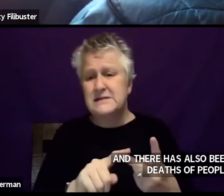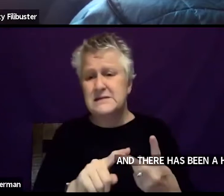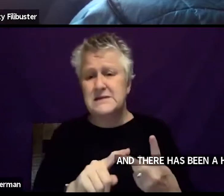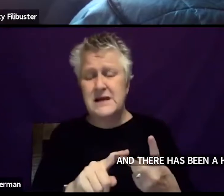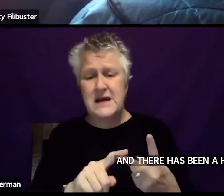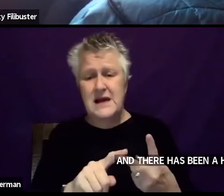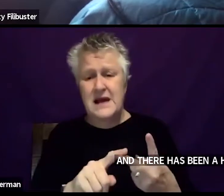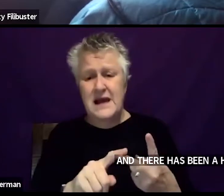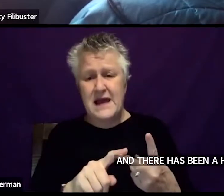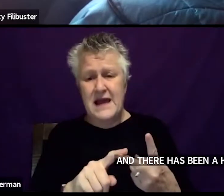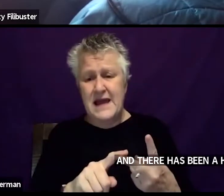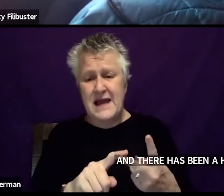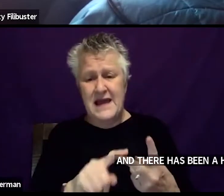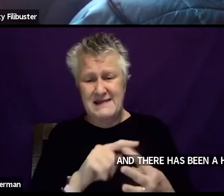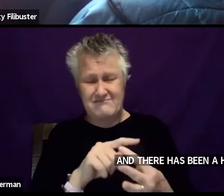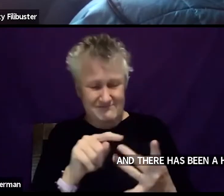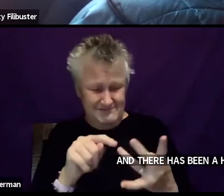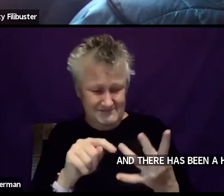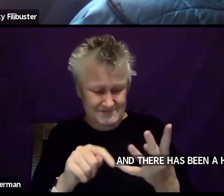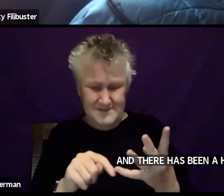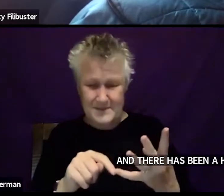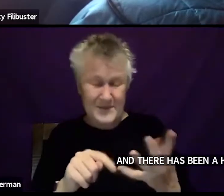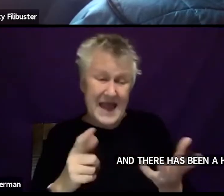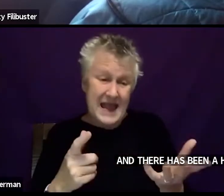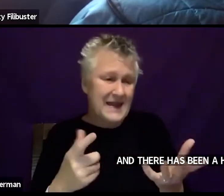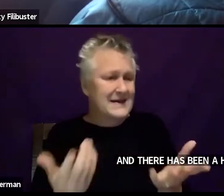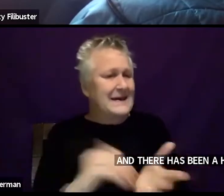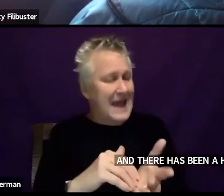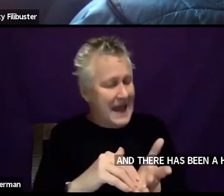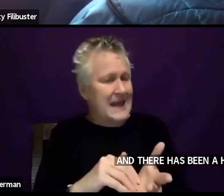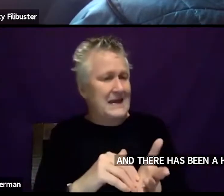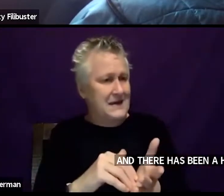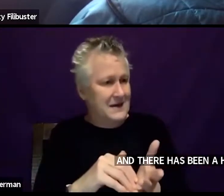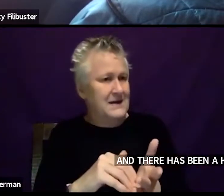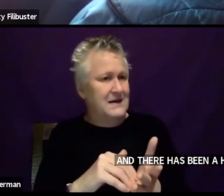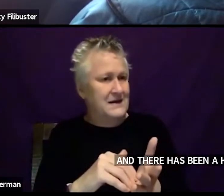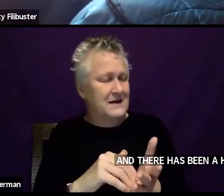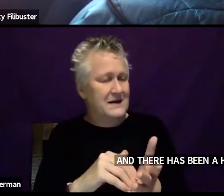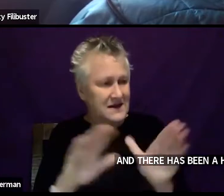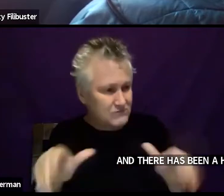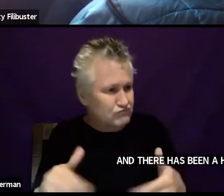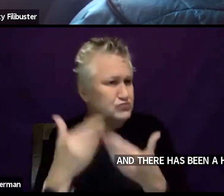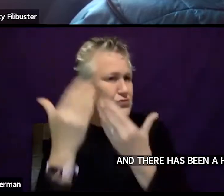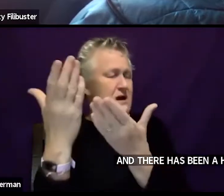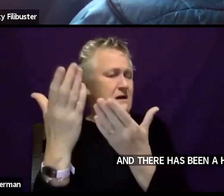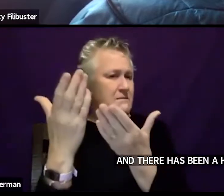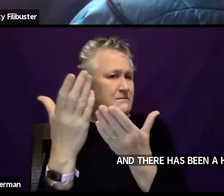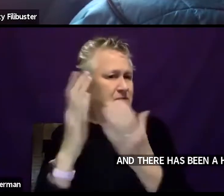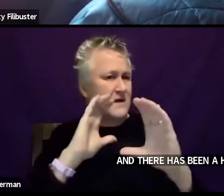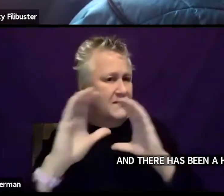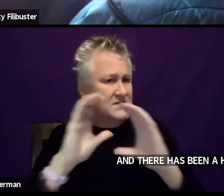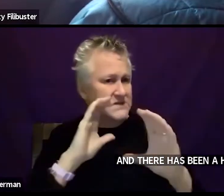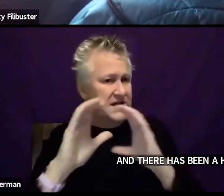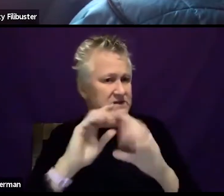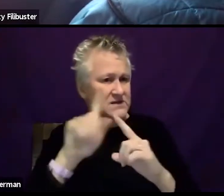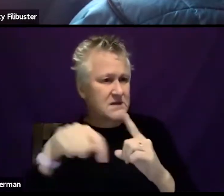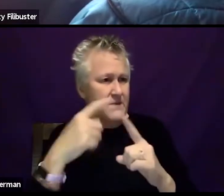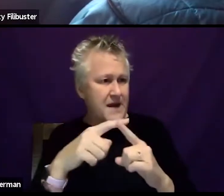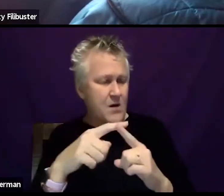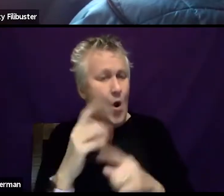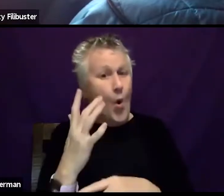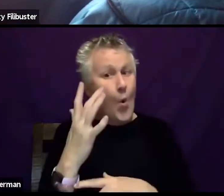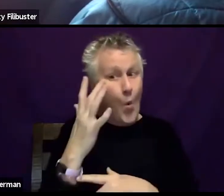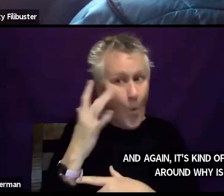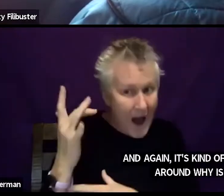And again, it's kind of brought out those conversations around, you know, why is this group more vulnerable? It's not, you know,